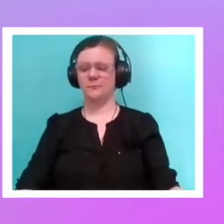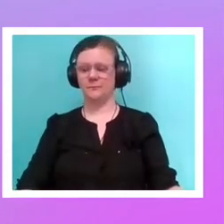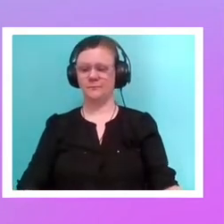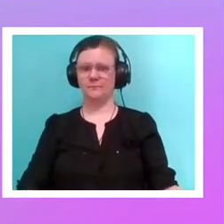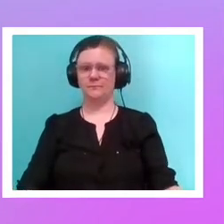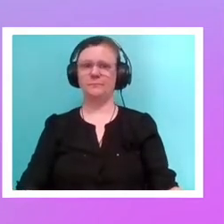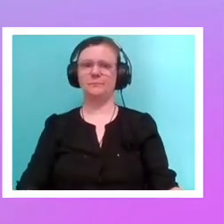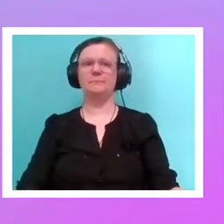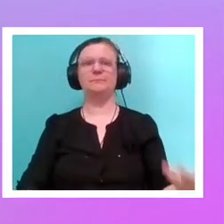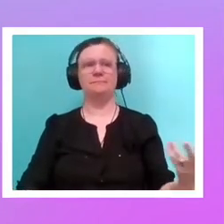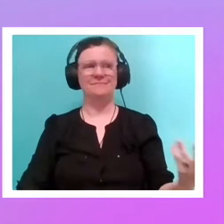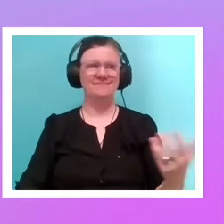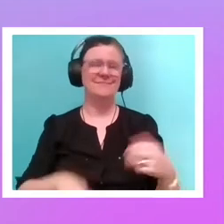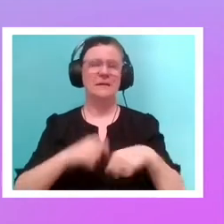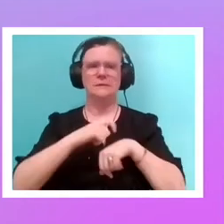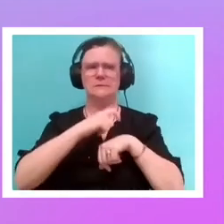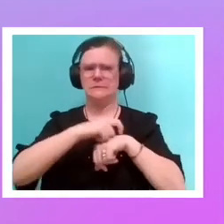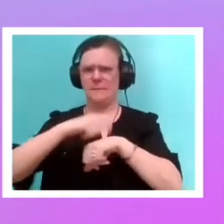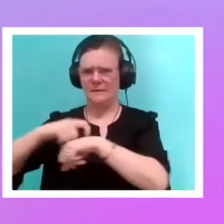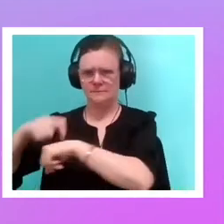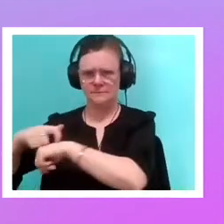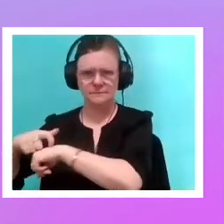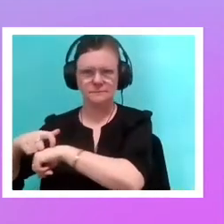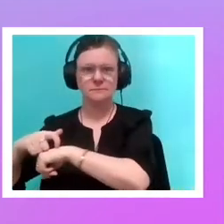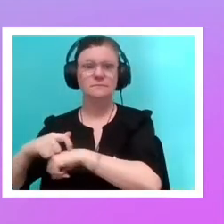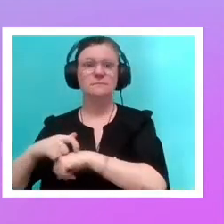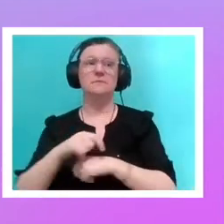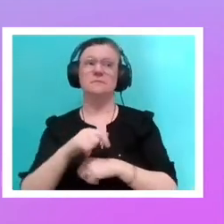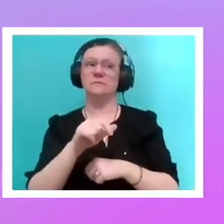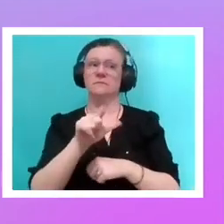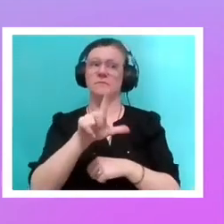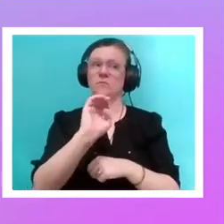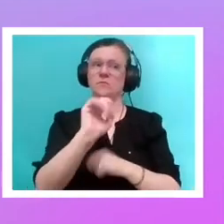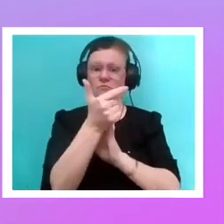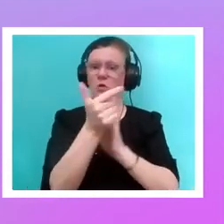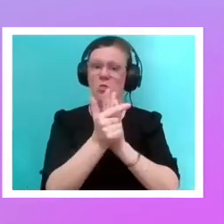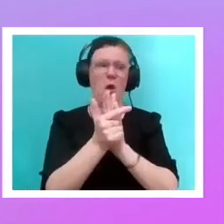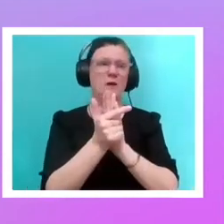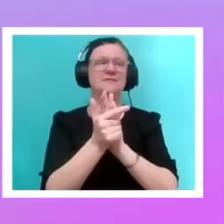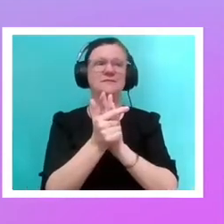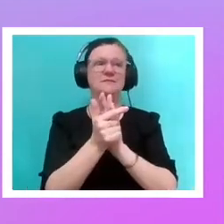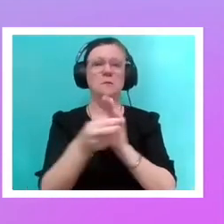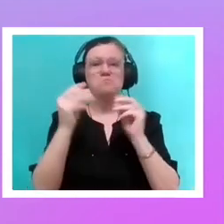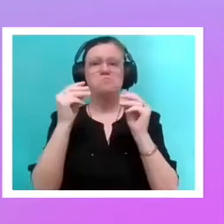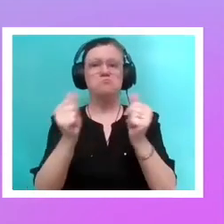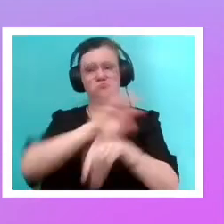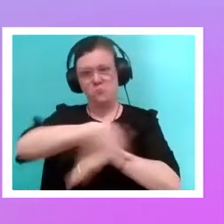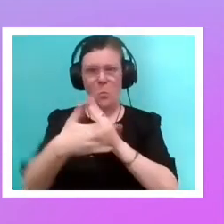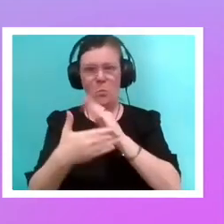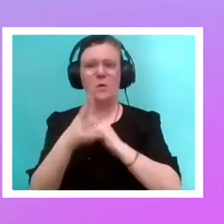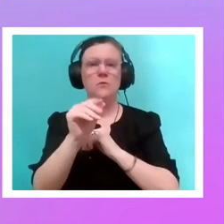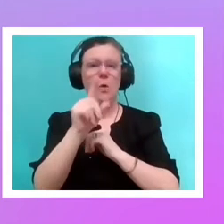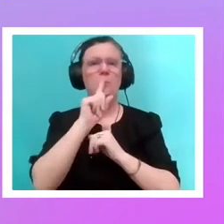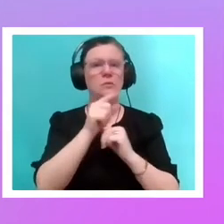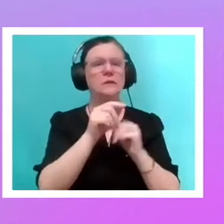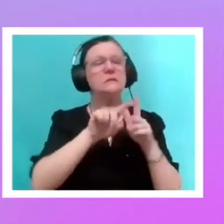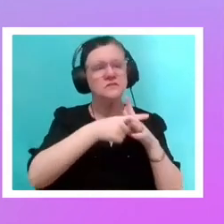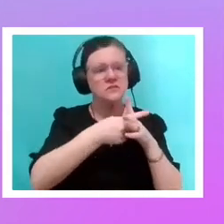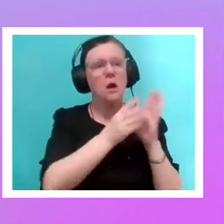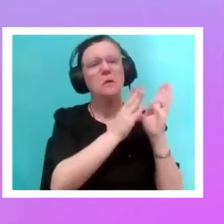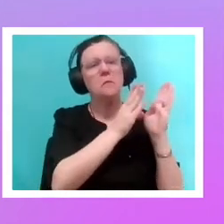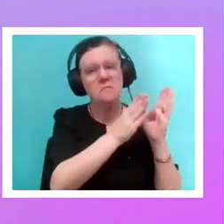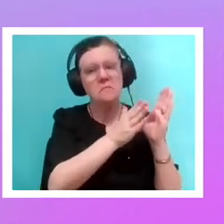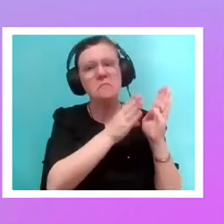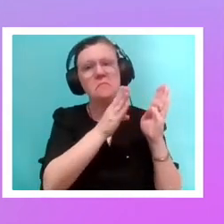So what about timings? The regulations have actually been phased in rather than a big bang approach. There's some important dates